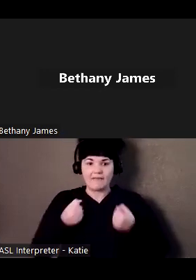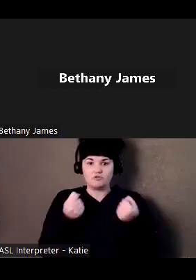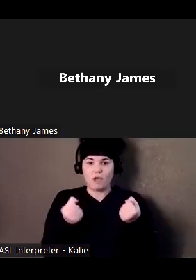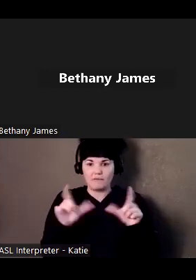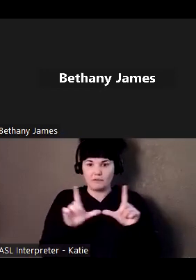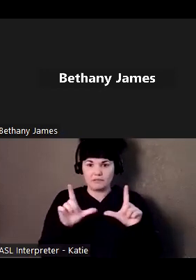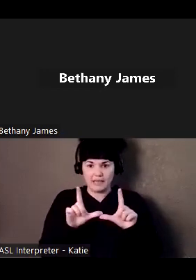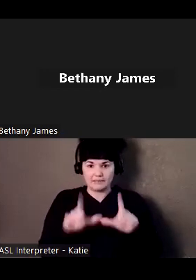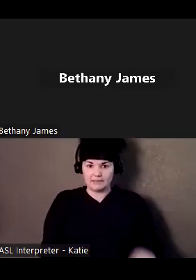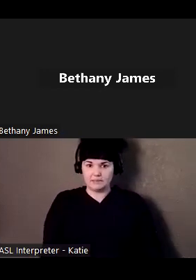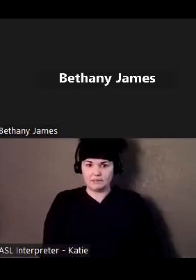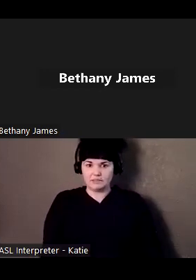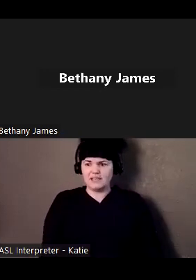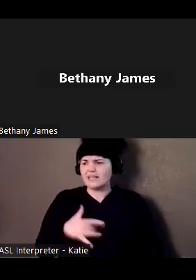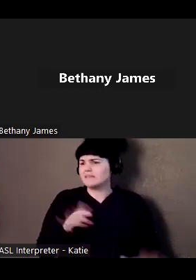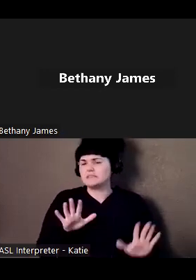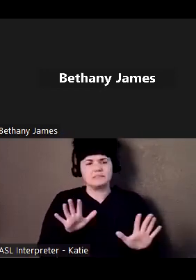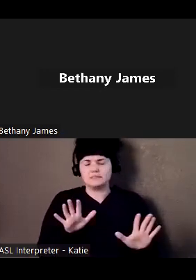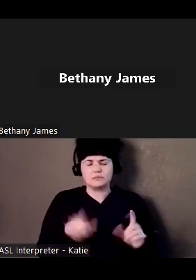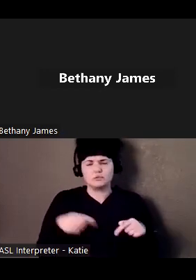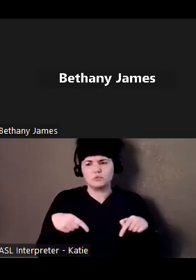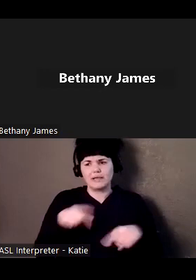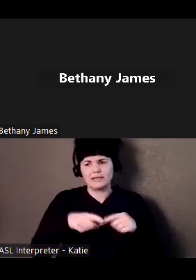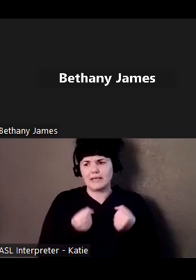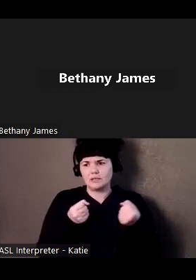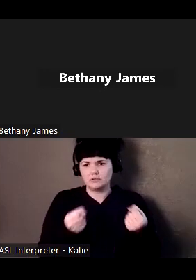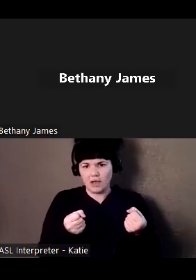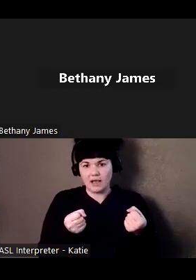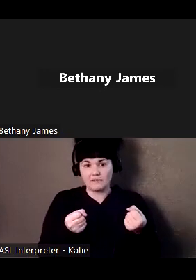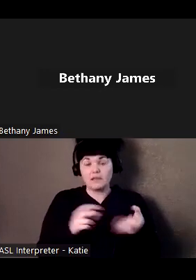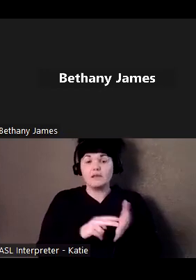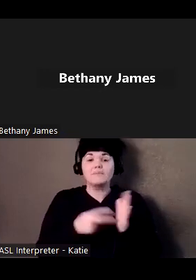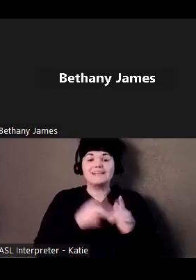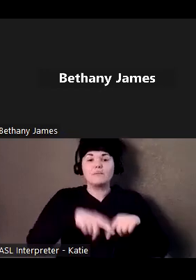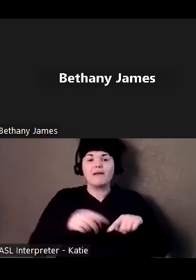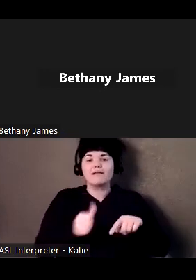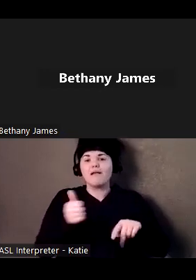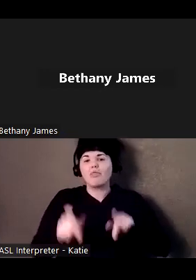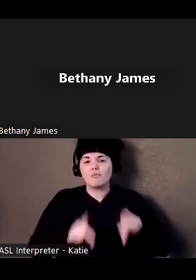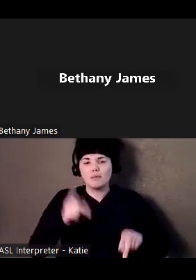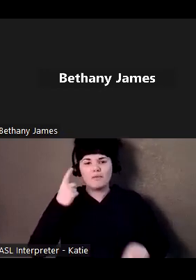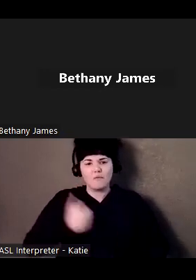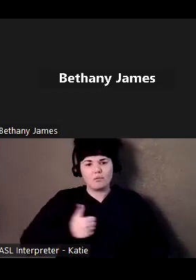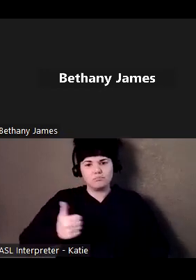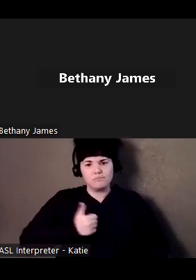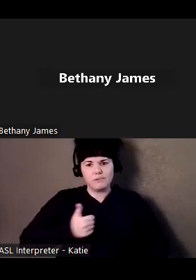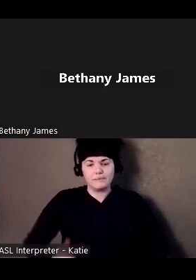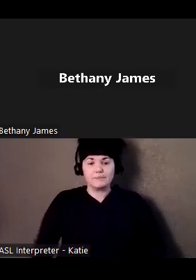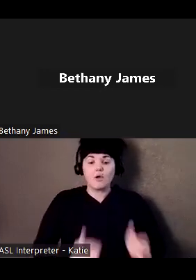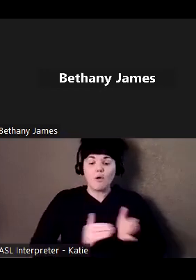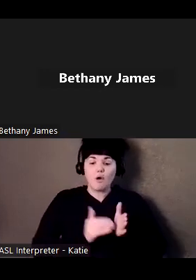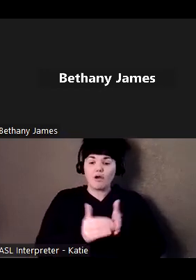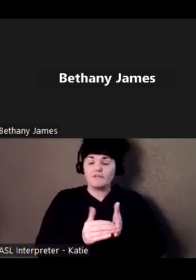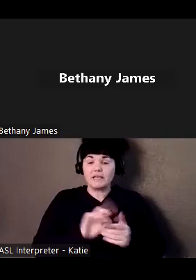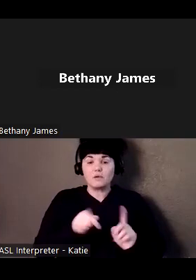they felt, too anxious to drive and therefore had to rely on others for that transportation. And a lot of the time when we would push or get